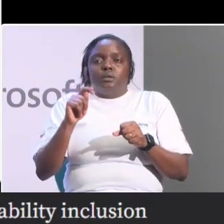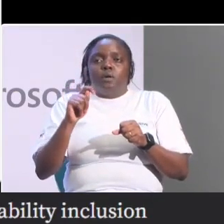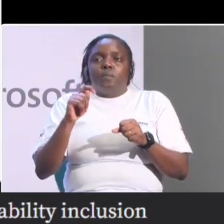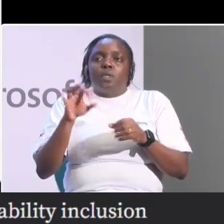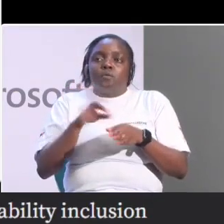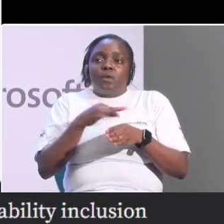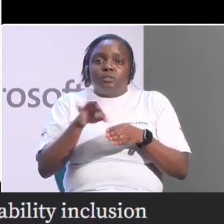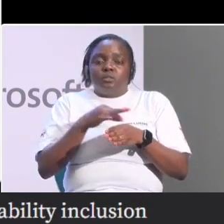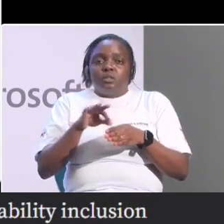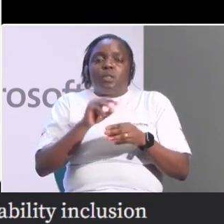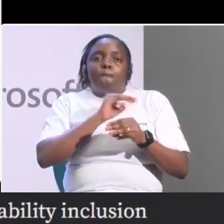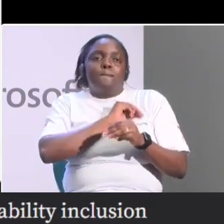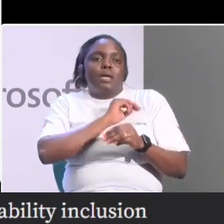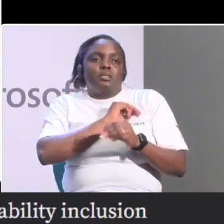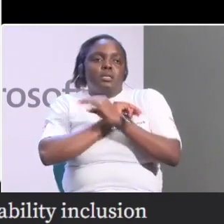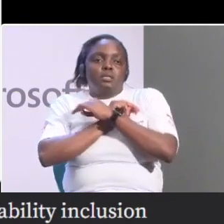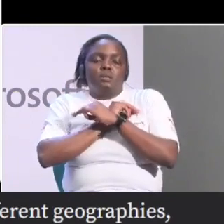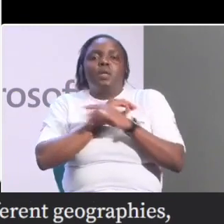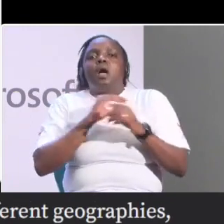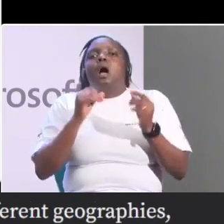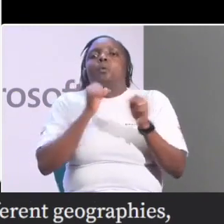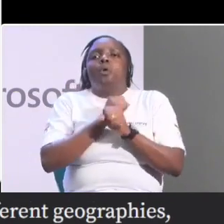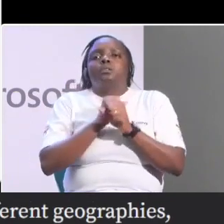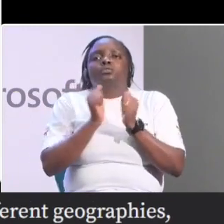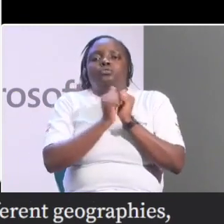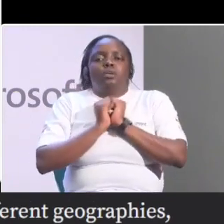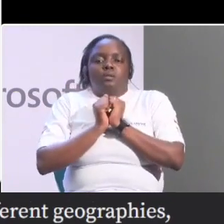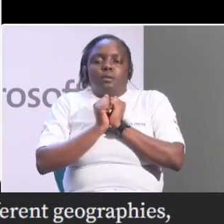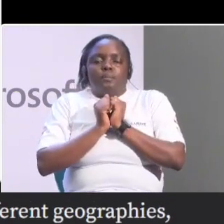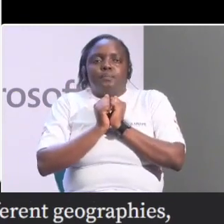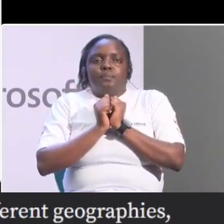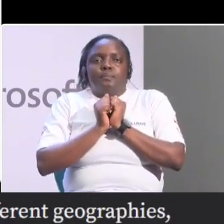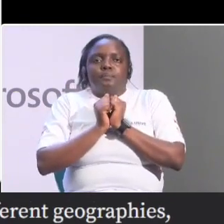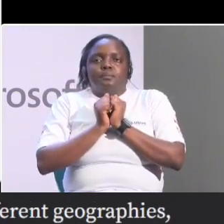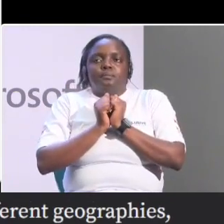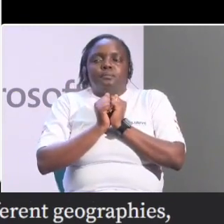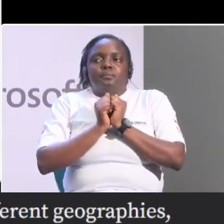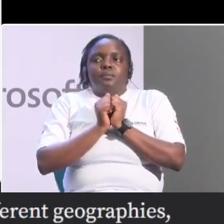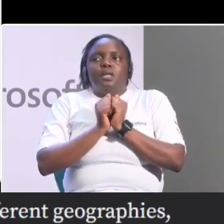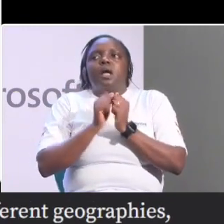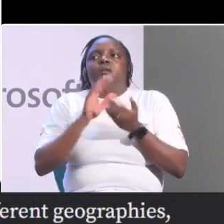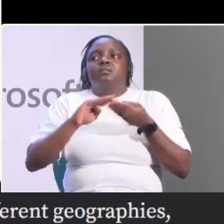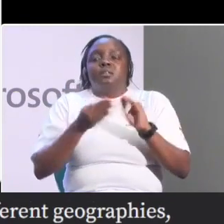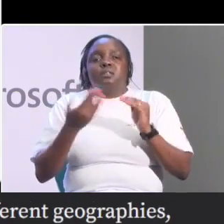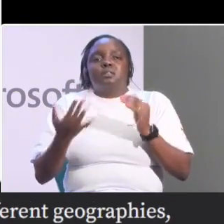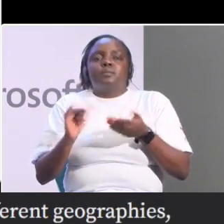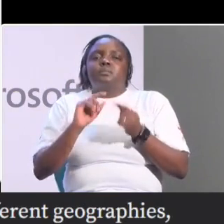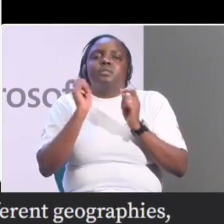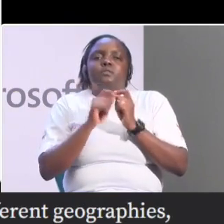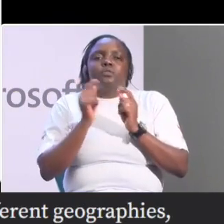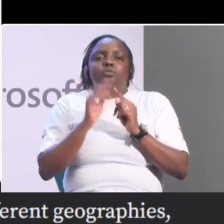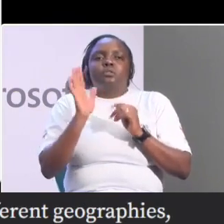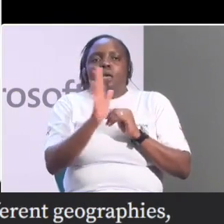and mentors are working together and creating something specific to their